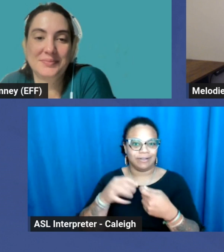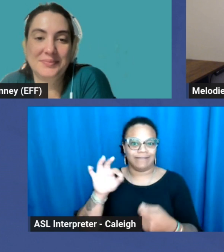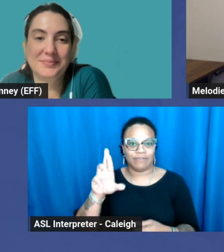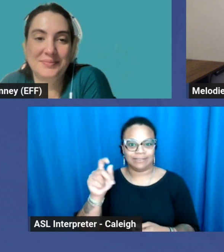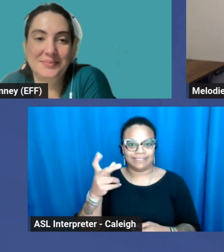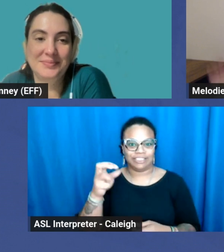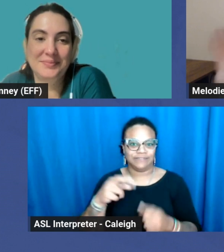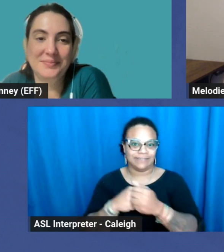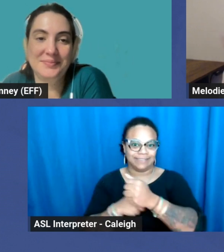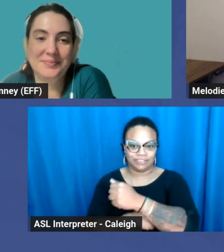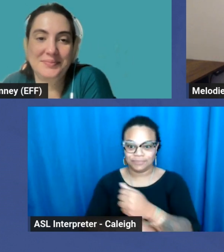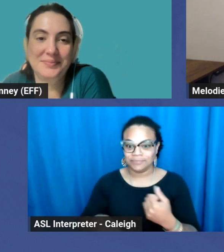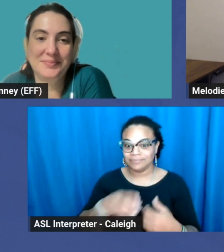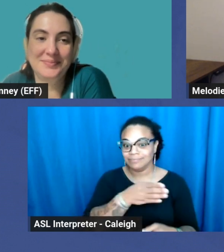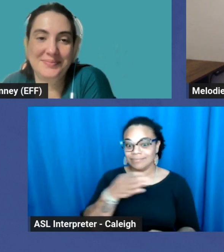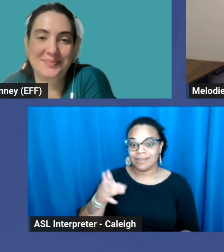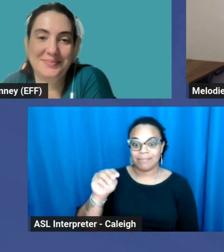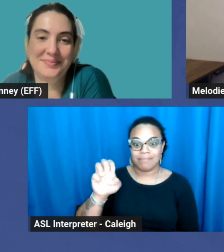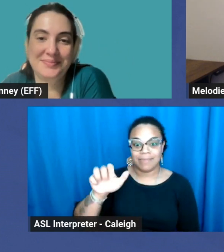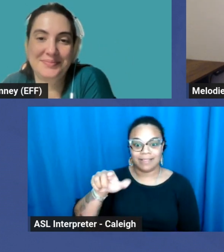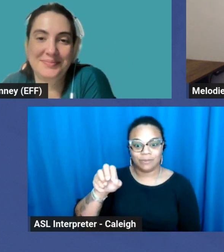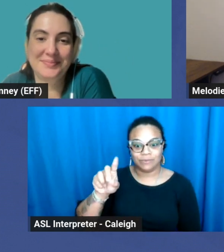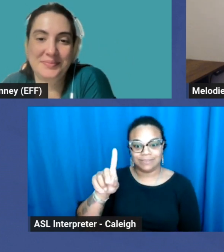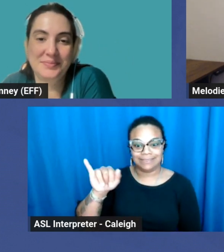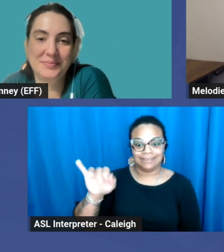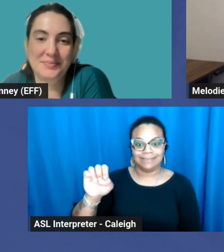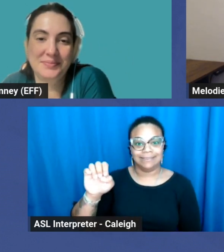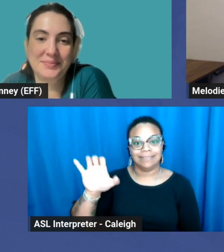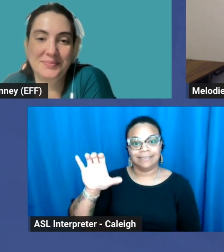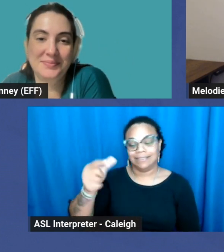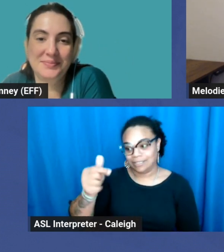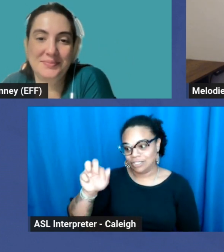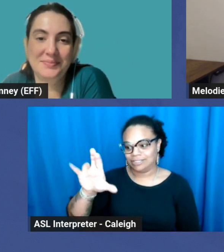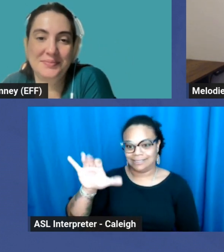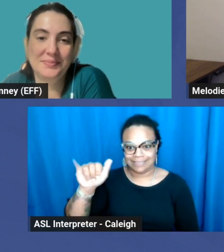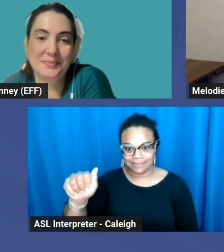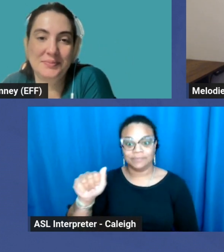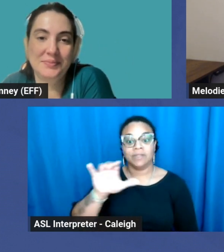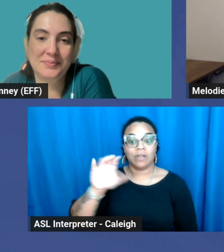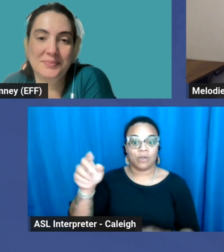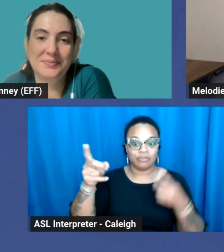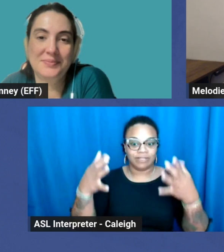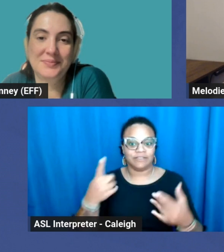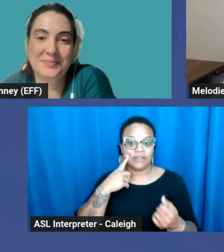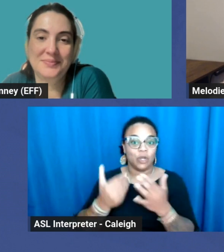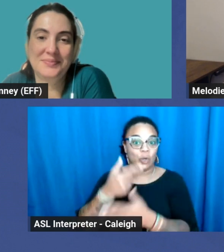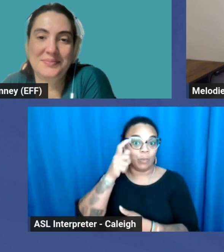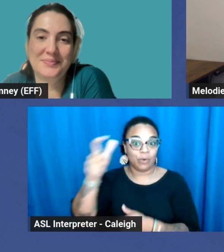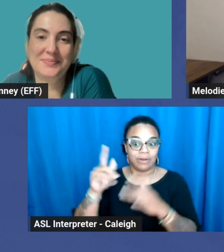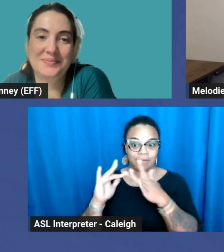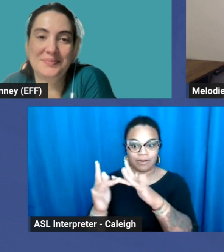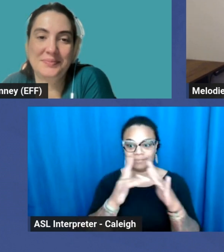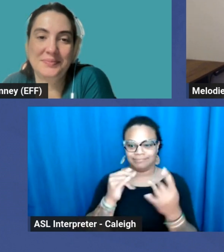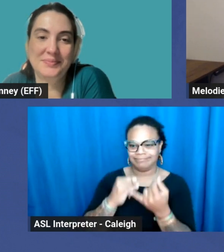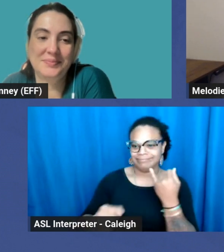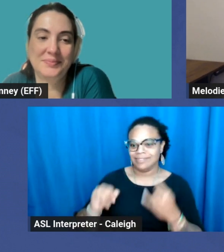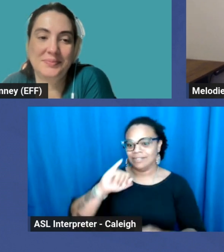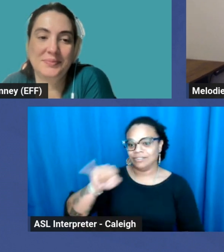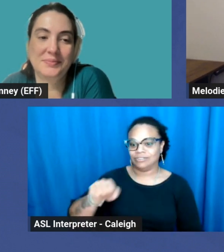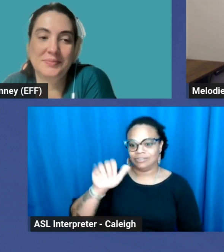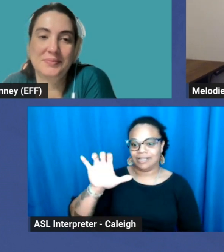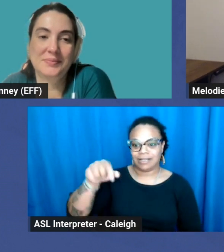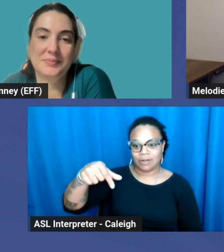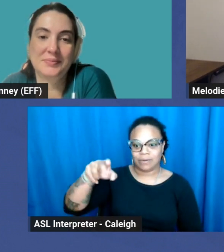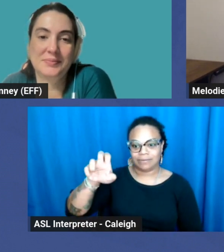Melody Garcia, co-director of the New Moon Network. And last but certainly not least, Jacqueline Elaine, program coordinator